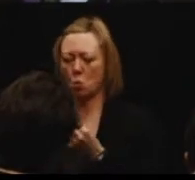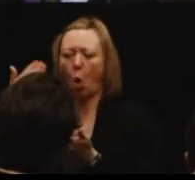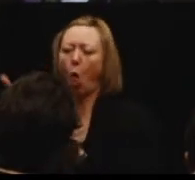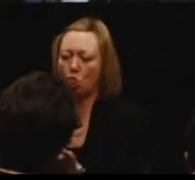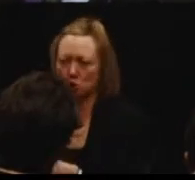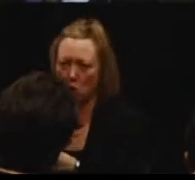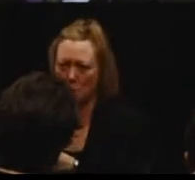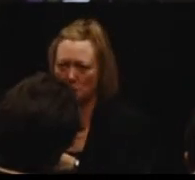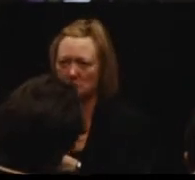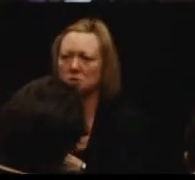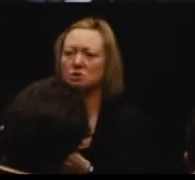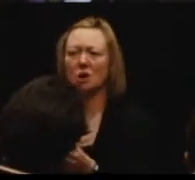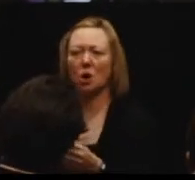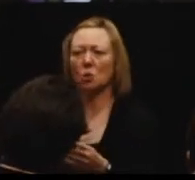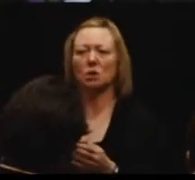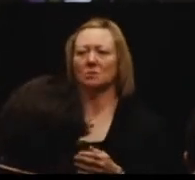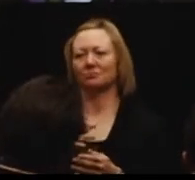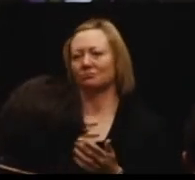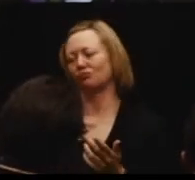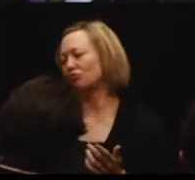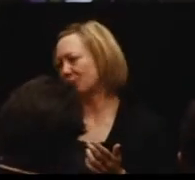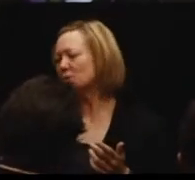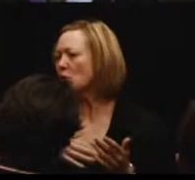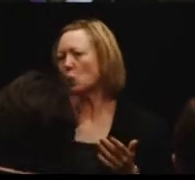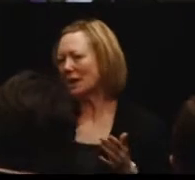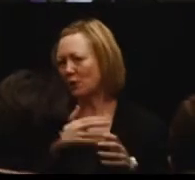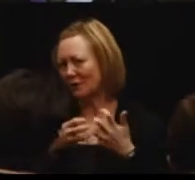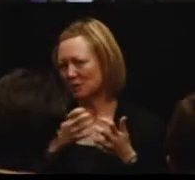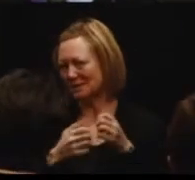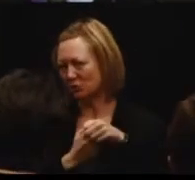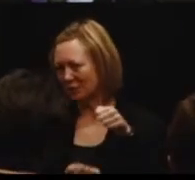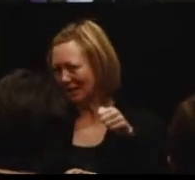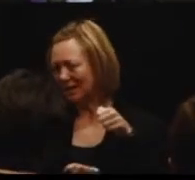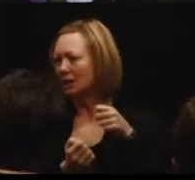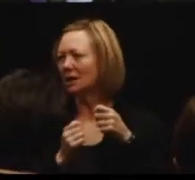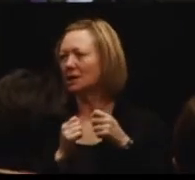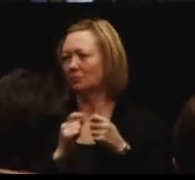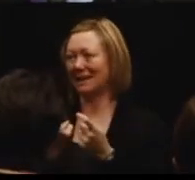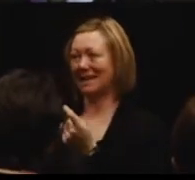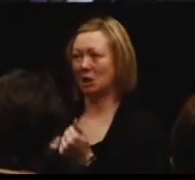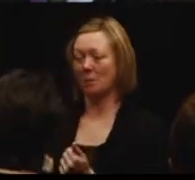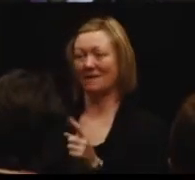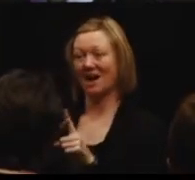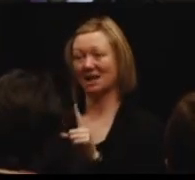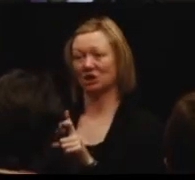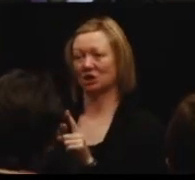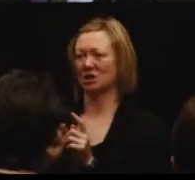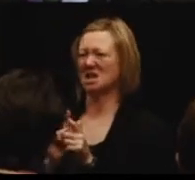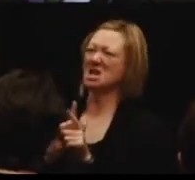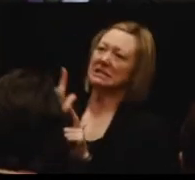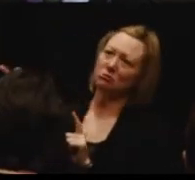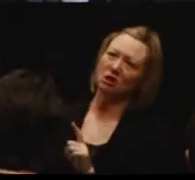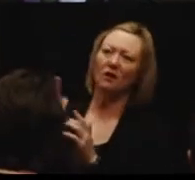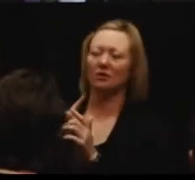need a university degree to do this. The economic advantages of, you know, all the tyranny of distance is gone,